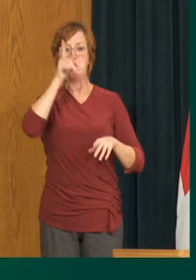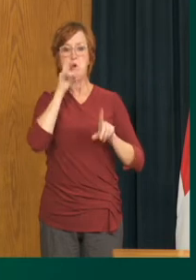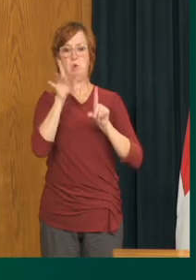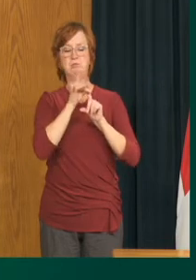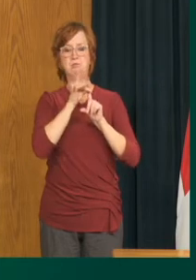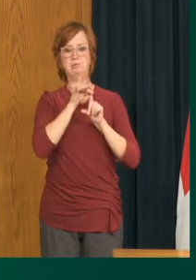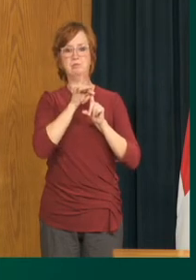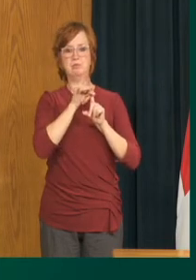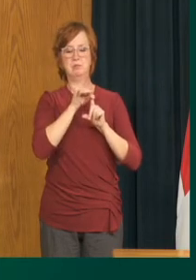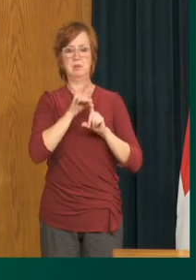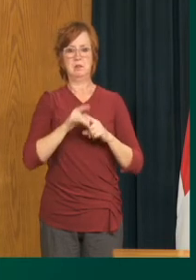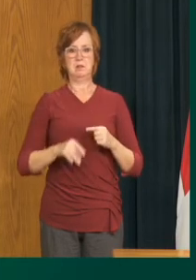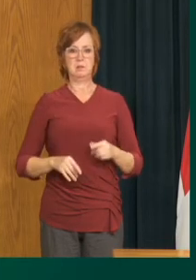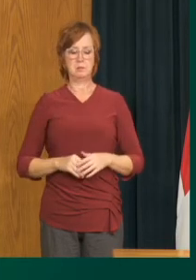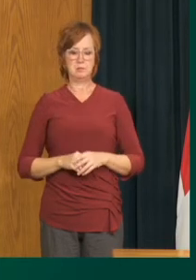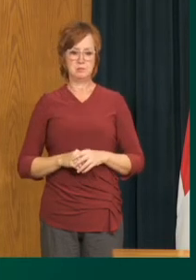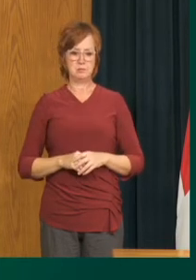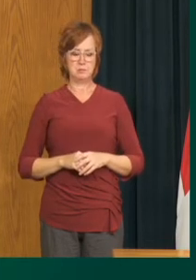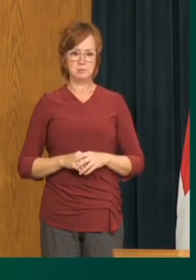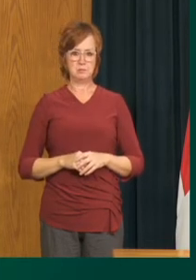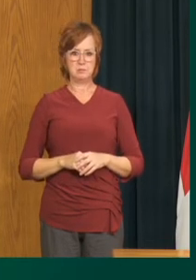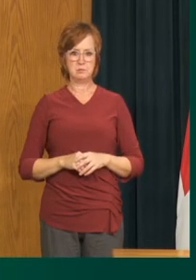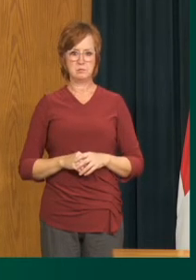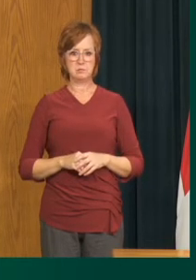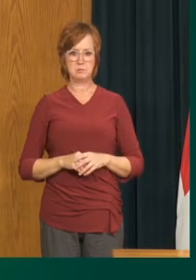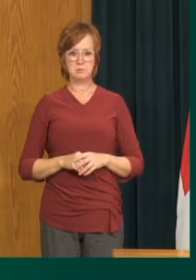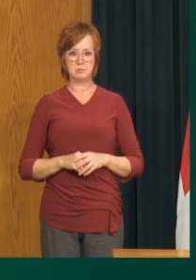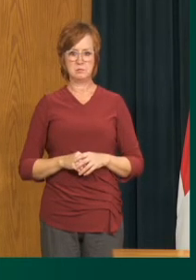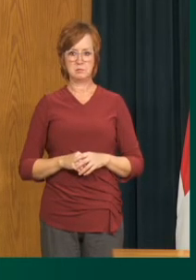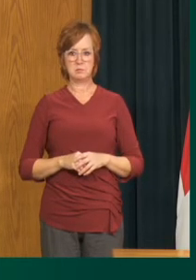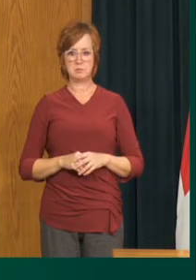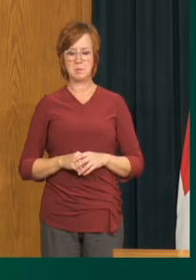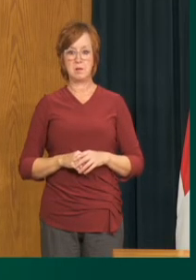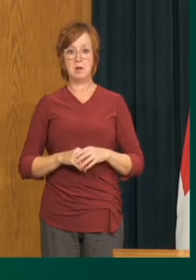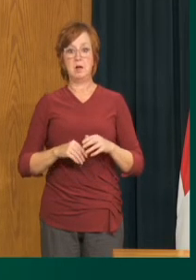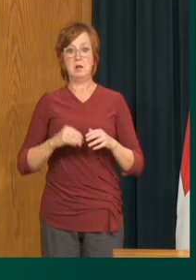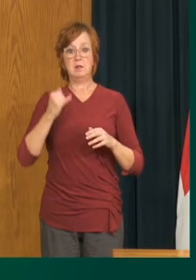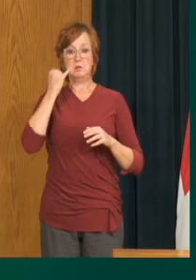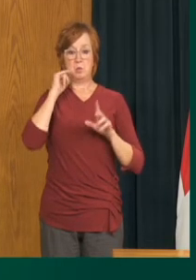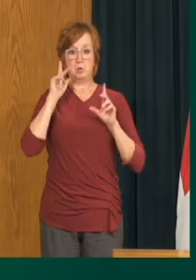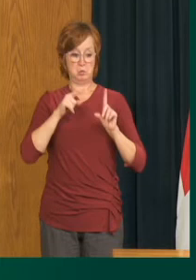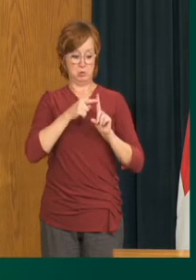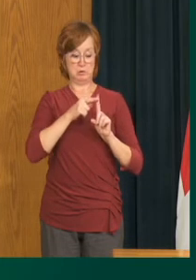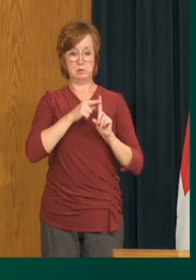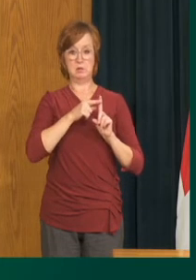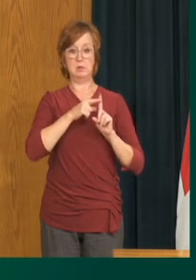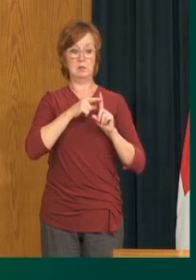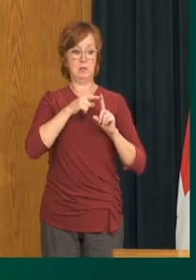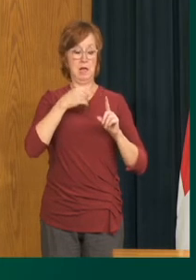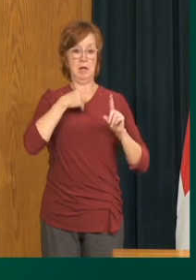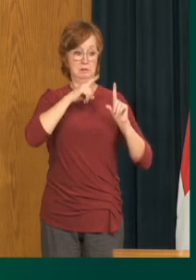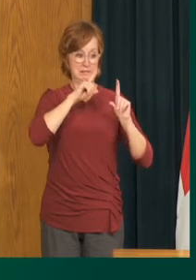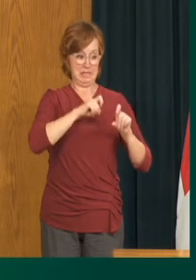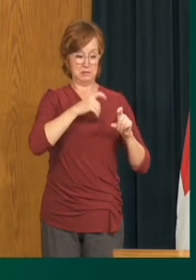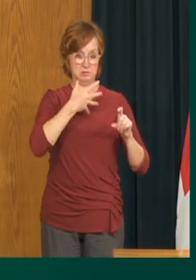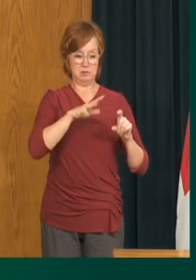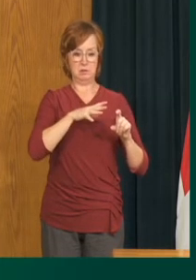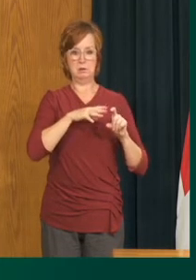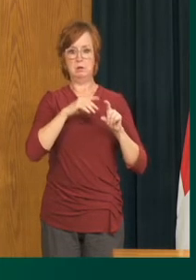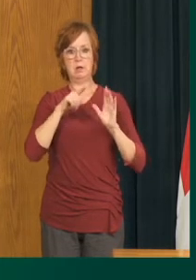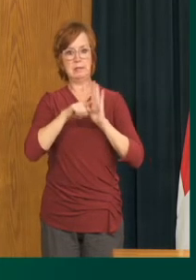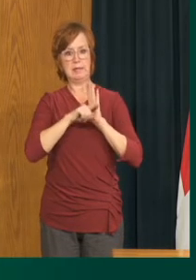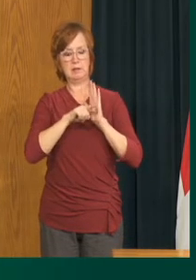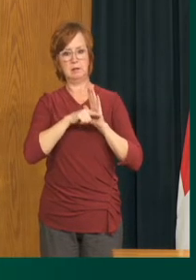may have tested positive, those that even may have been tested and actually tested negative, and for certain not to stigmatize groups of